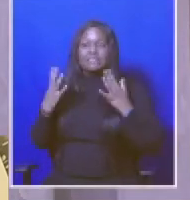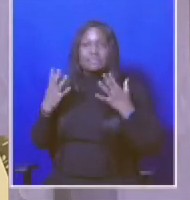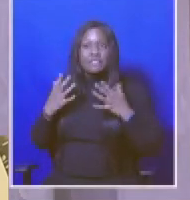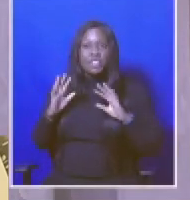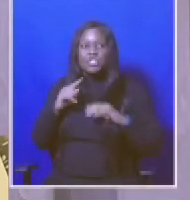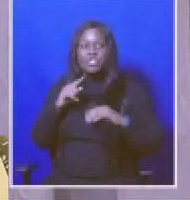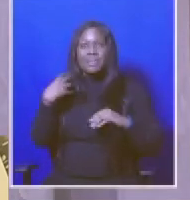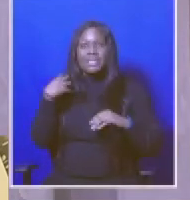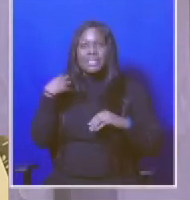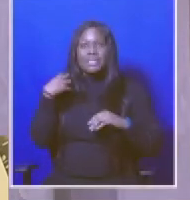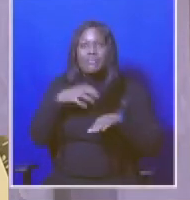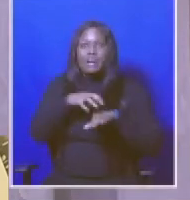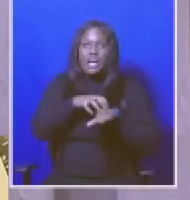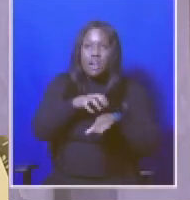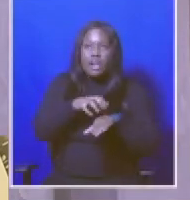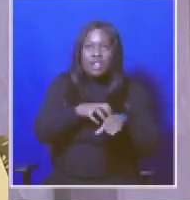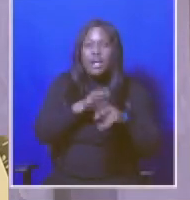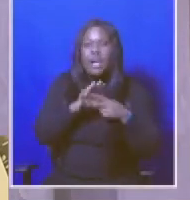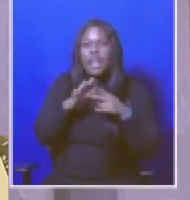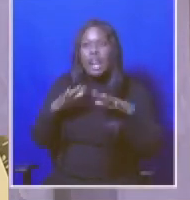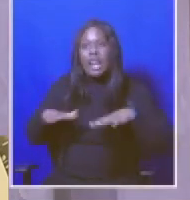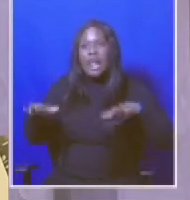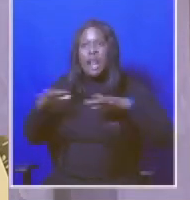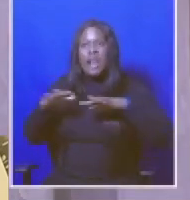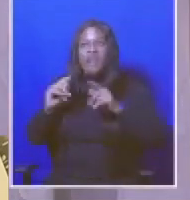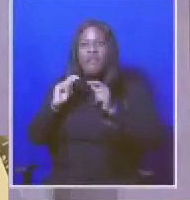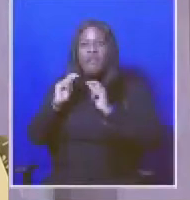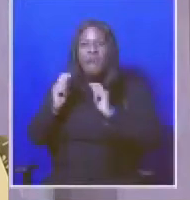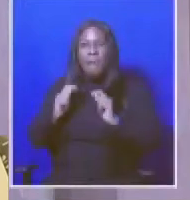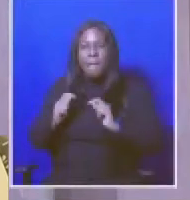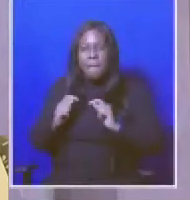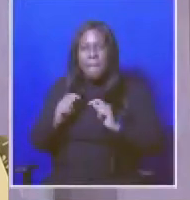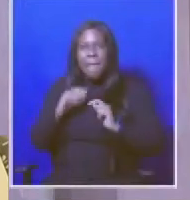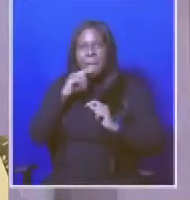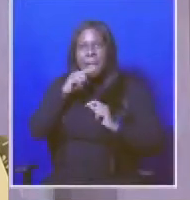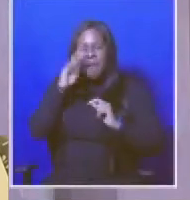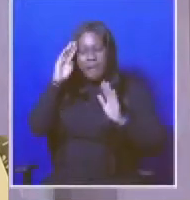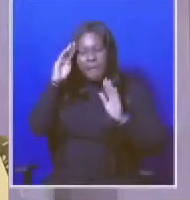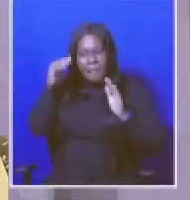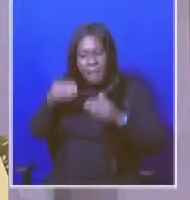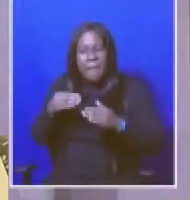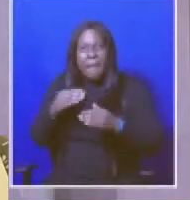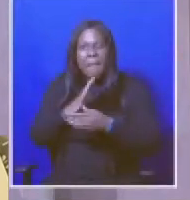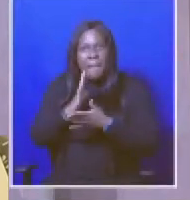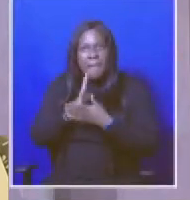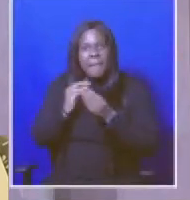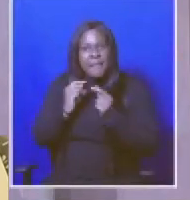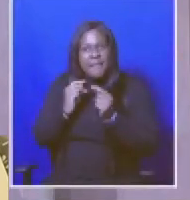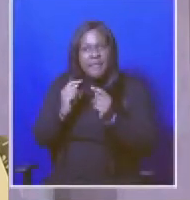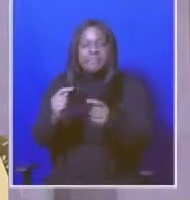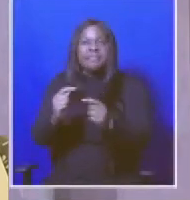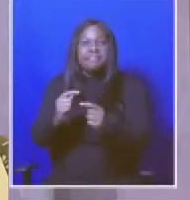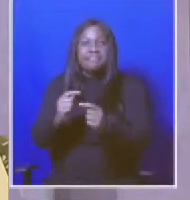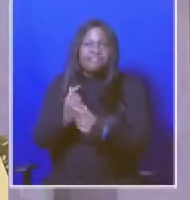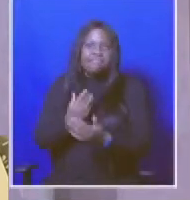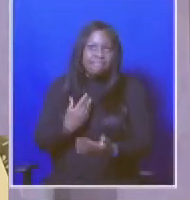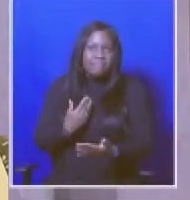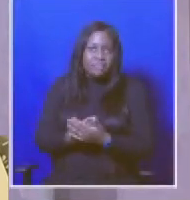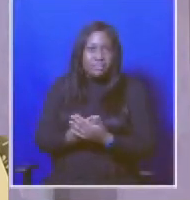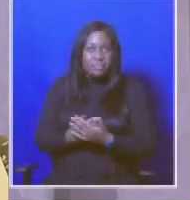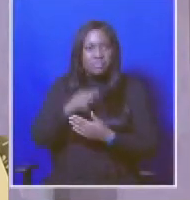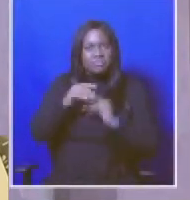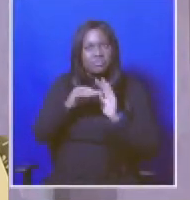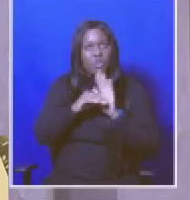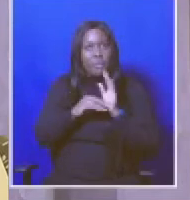Reform, and it's something that they are dealing with to fast track these programs. You